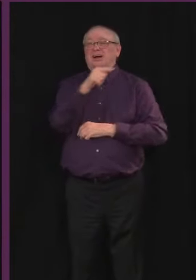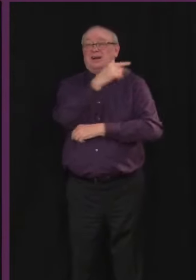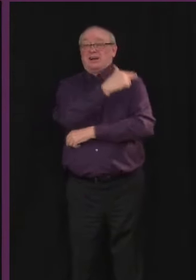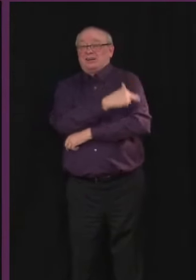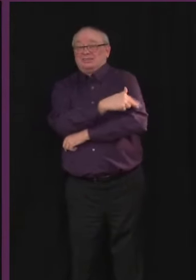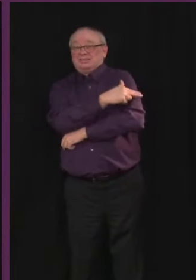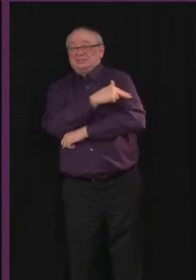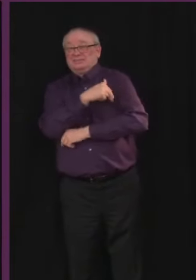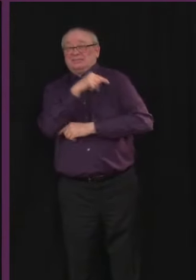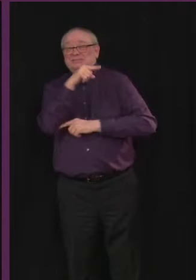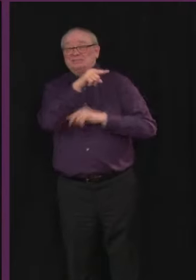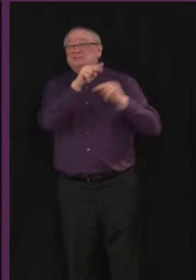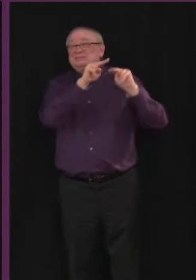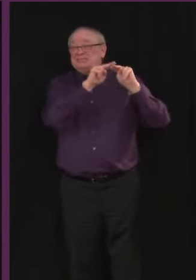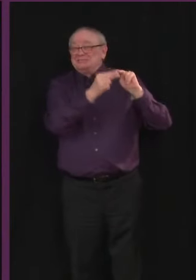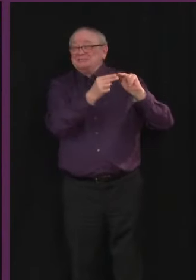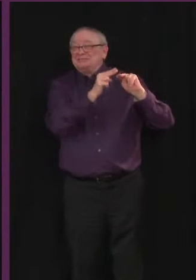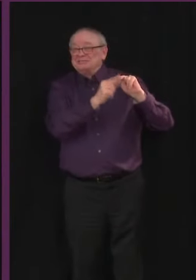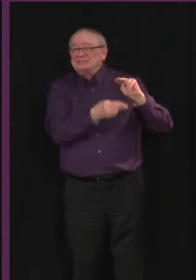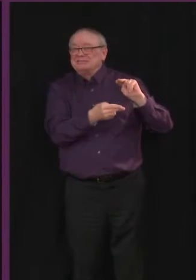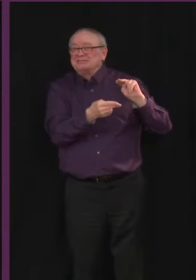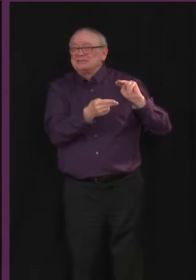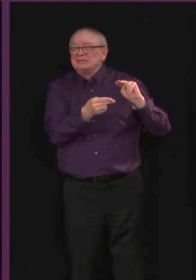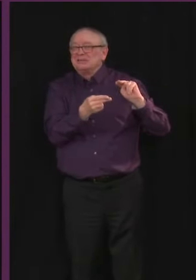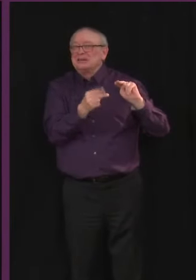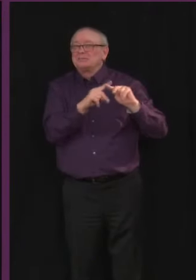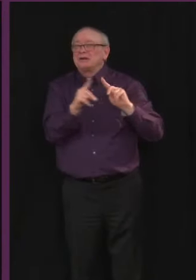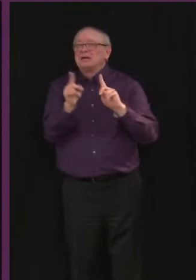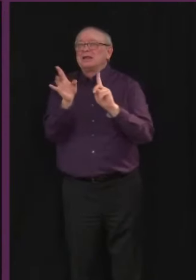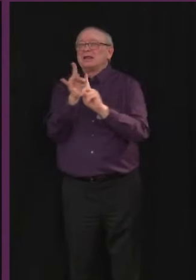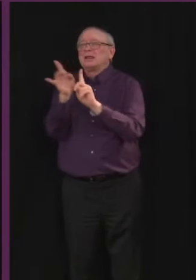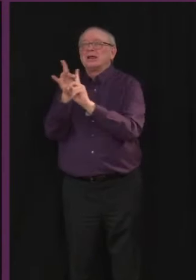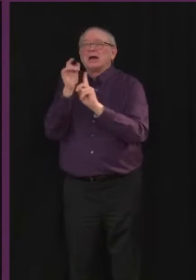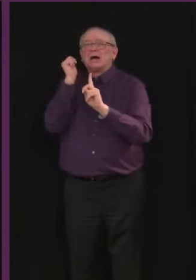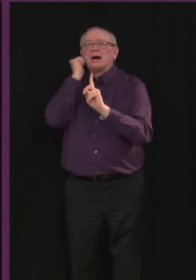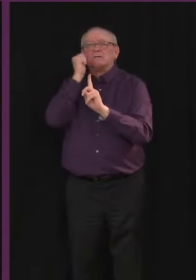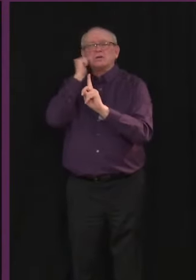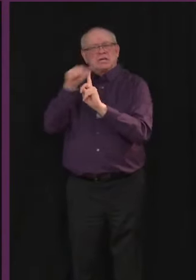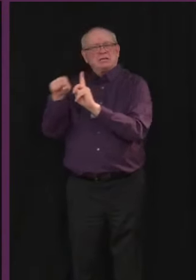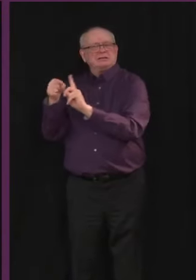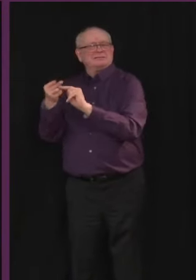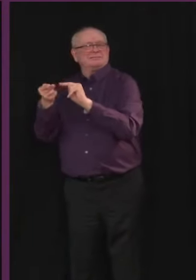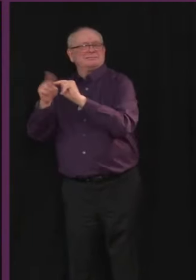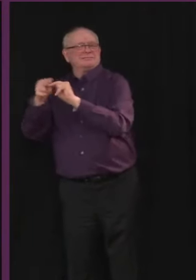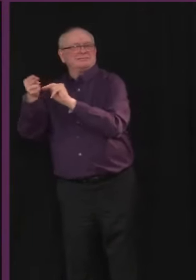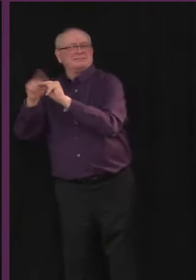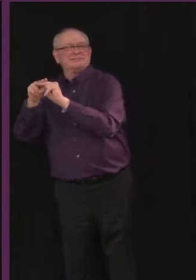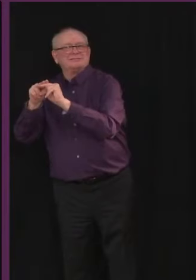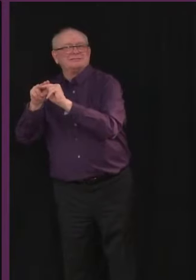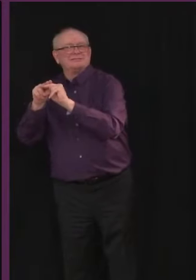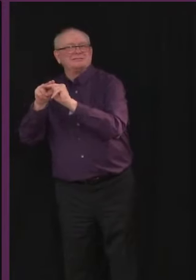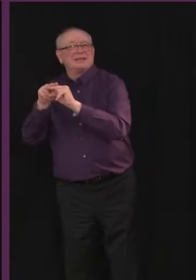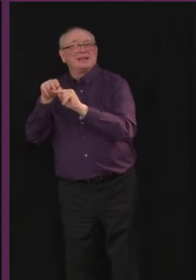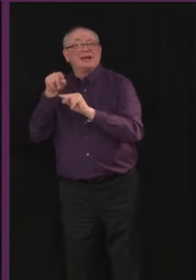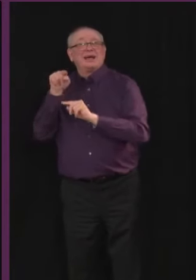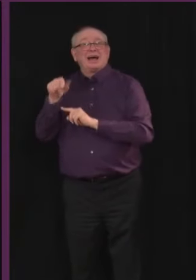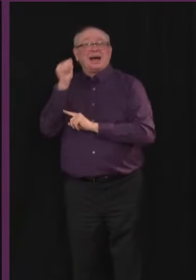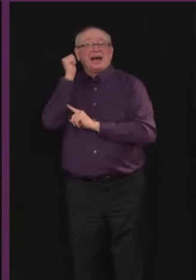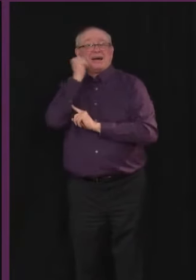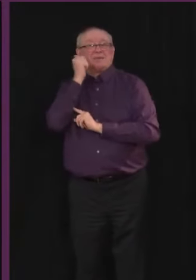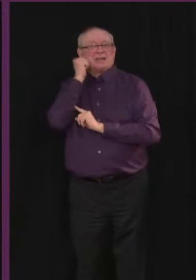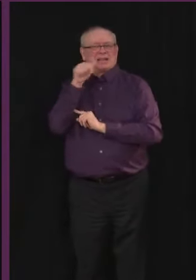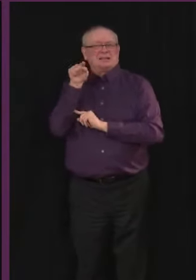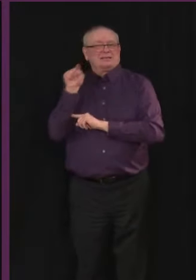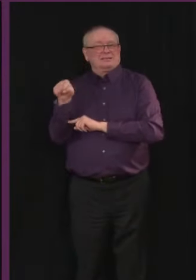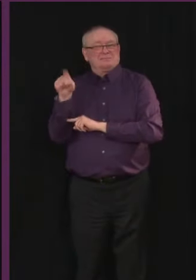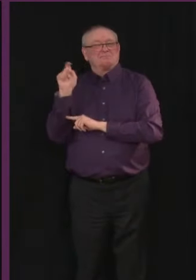moving forward, we have to make sure that we are overall, over the course of weeks, continuing to push